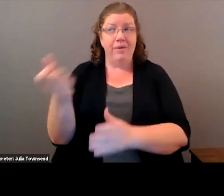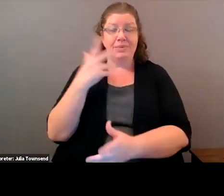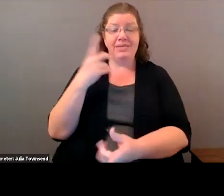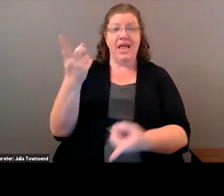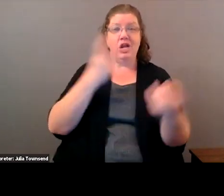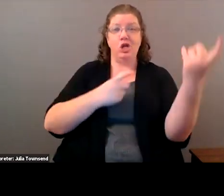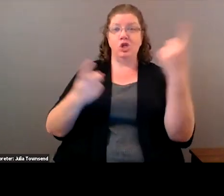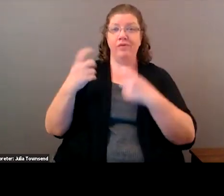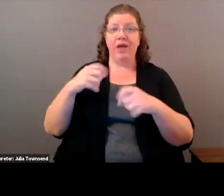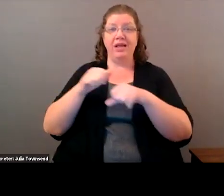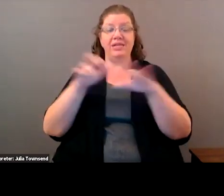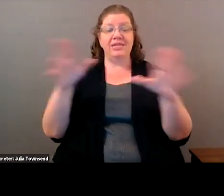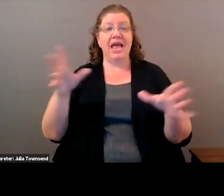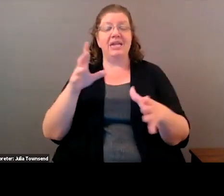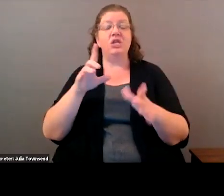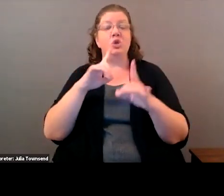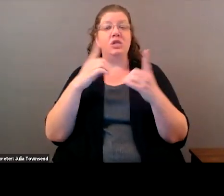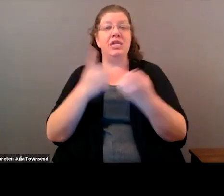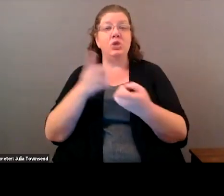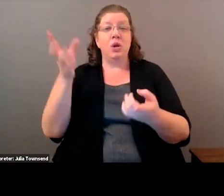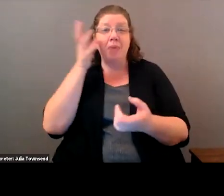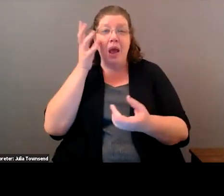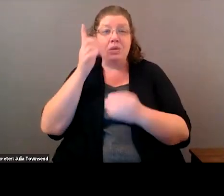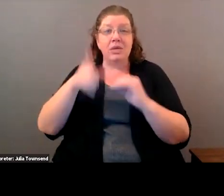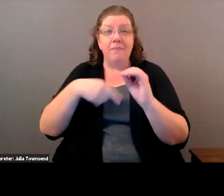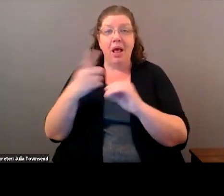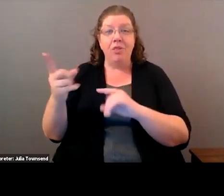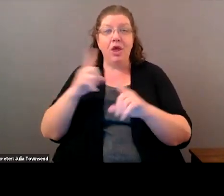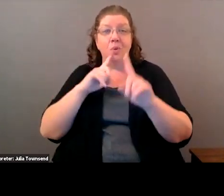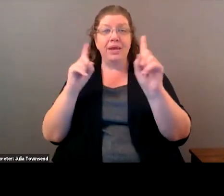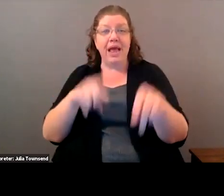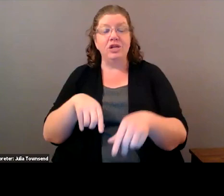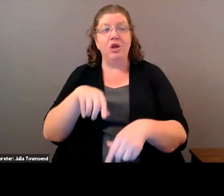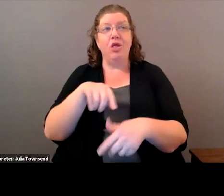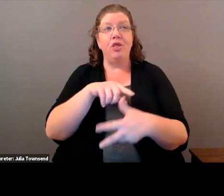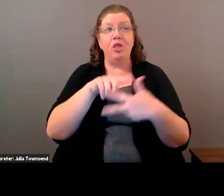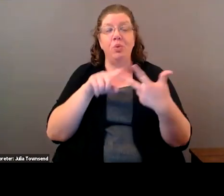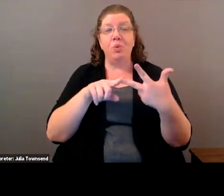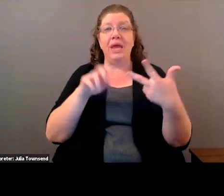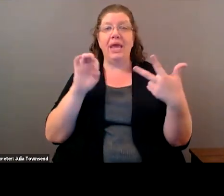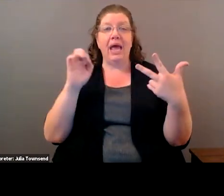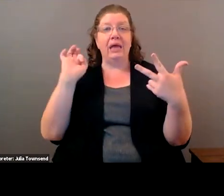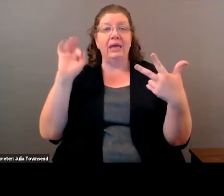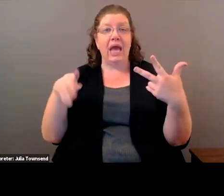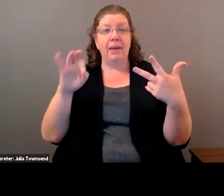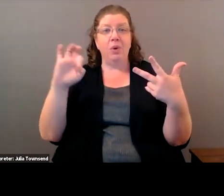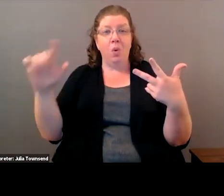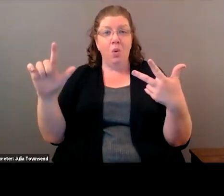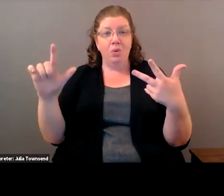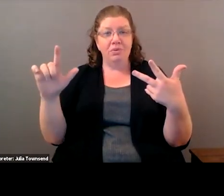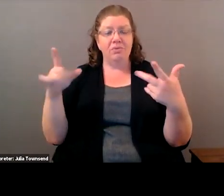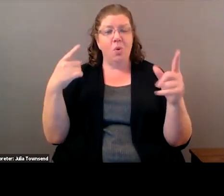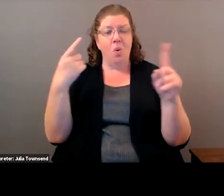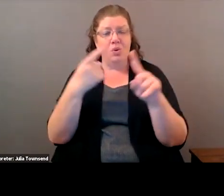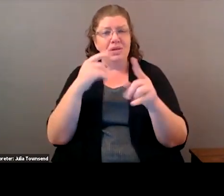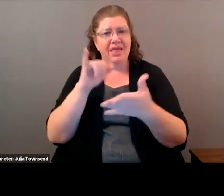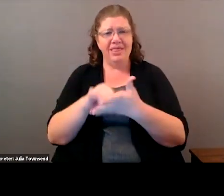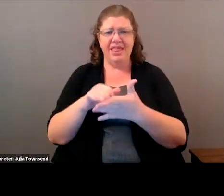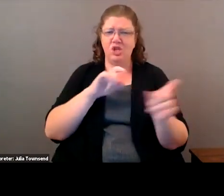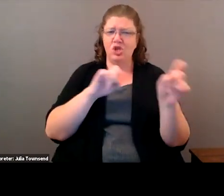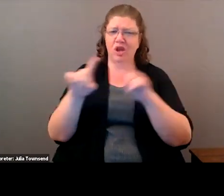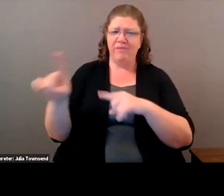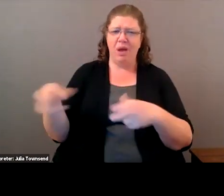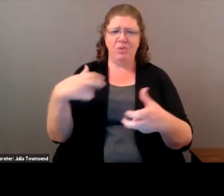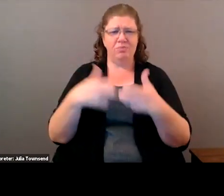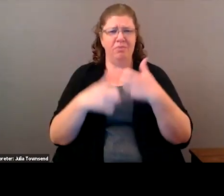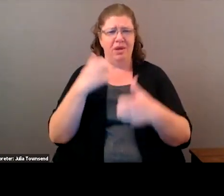sent to district parents about their reaction to the 3 LCAP goals. This survey was problematic. The questions were very